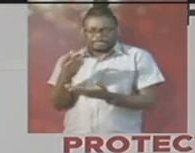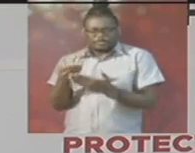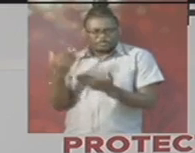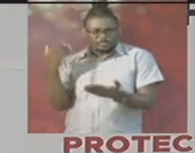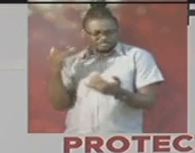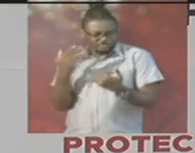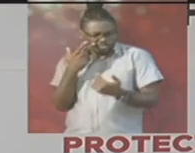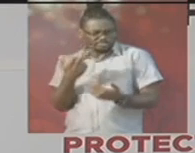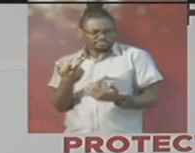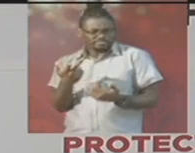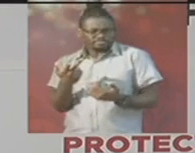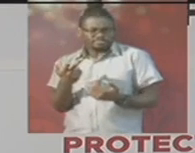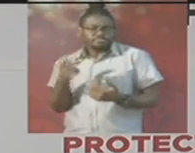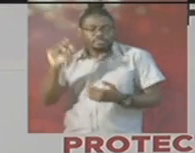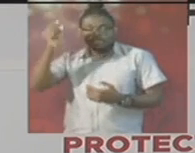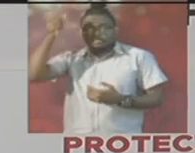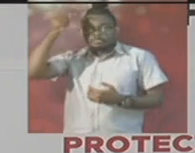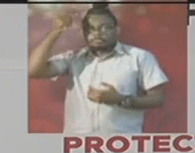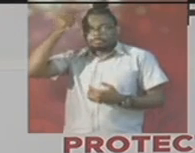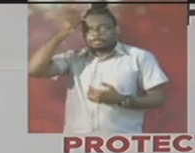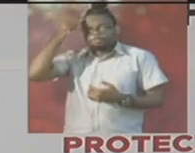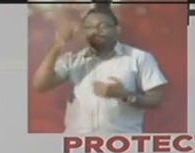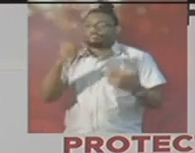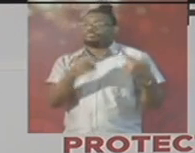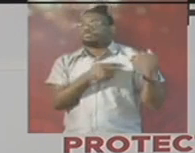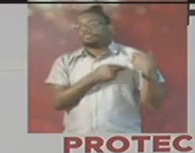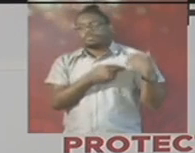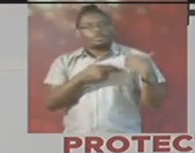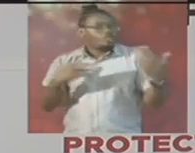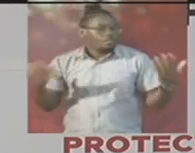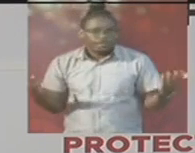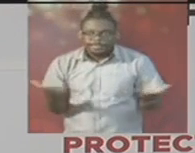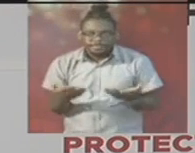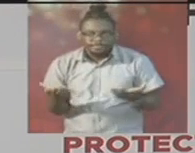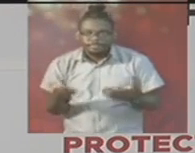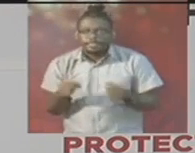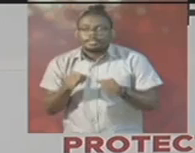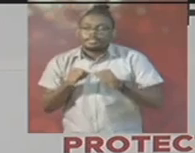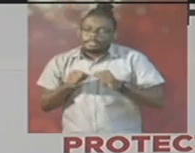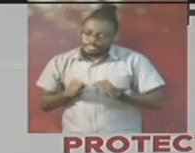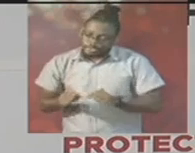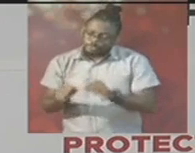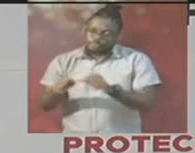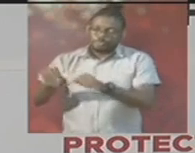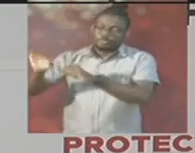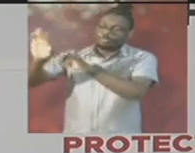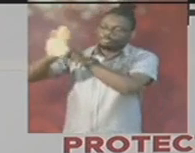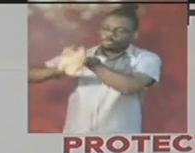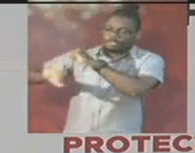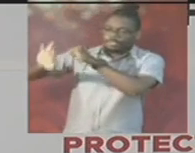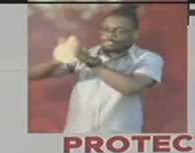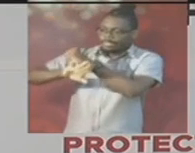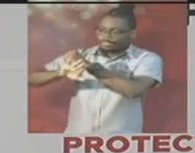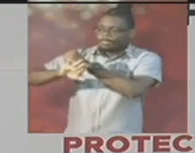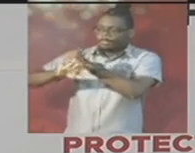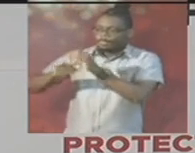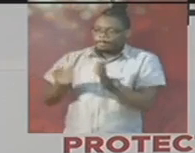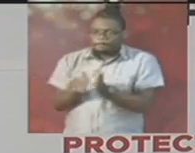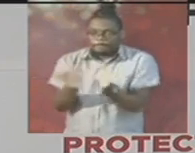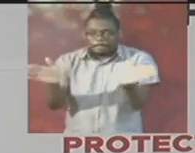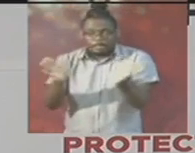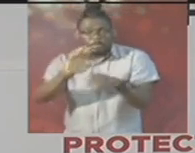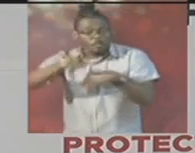have a solemn duty to continue to protect the population, protect the most